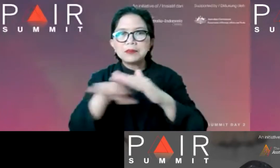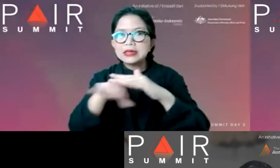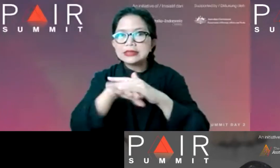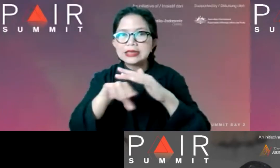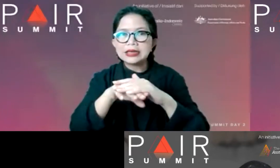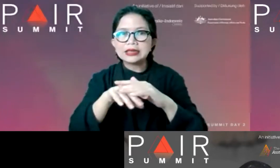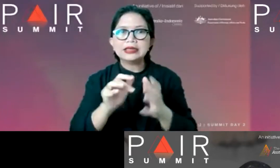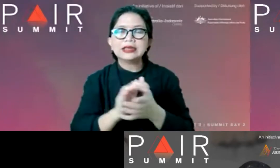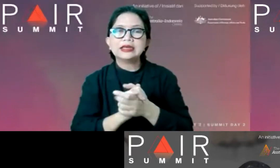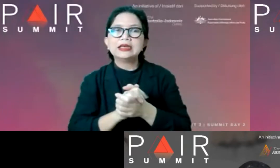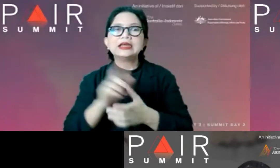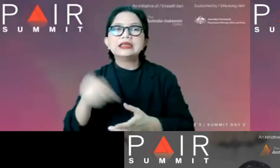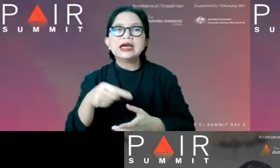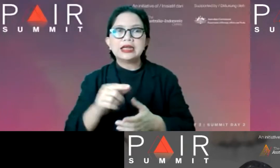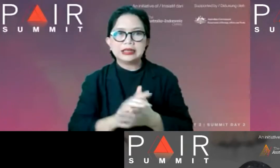provinces.